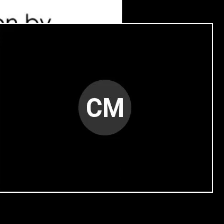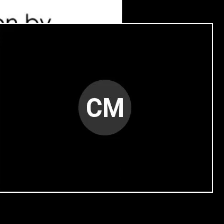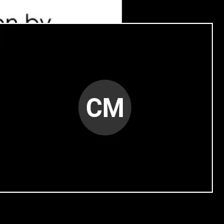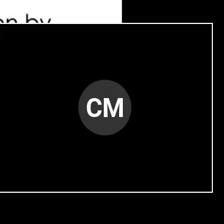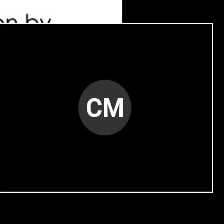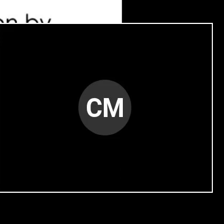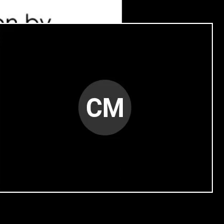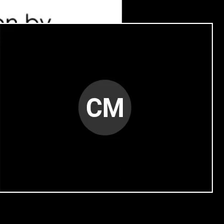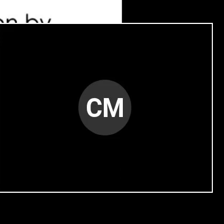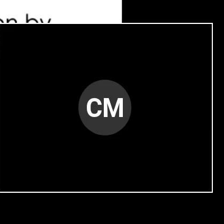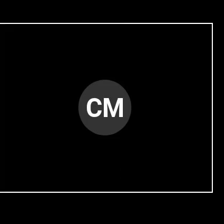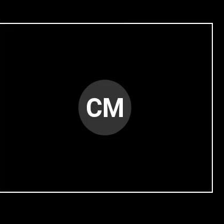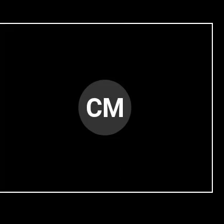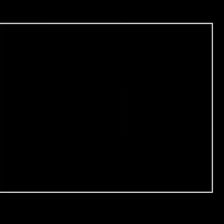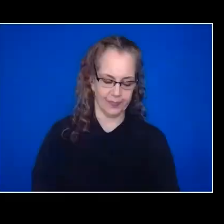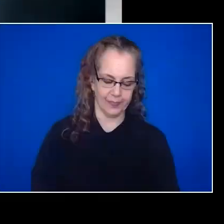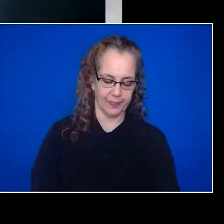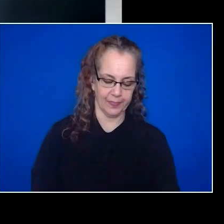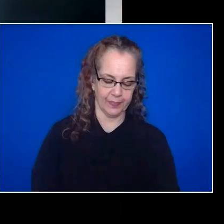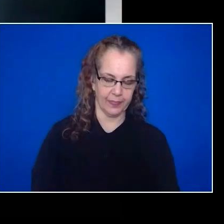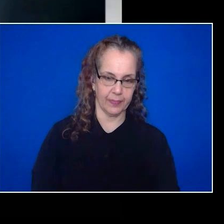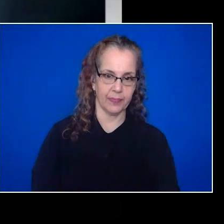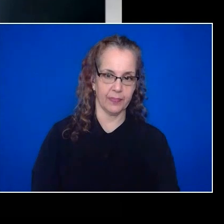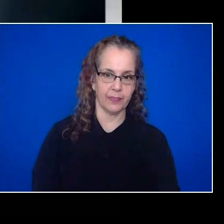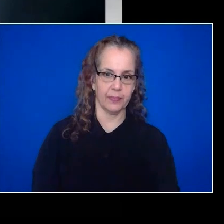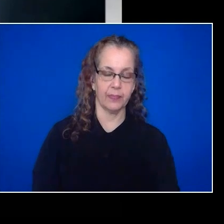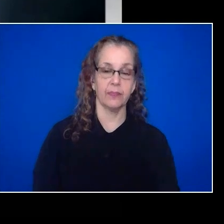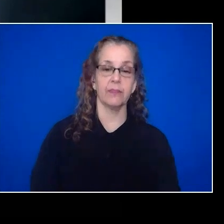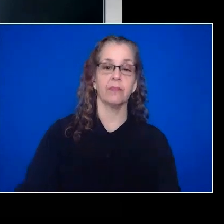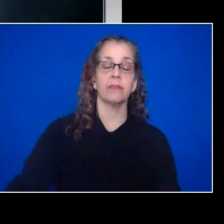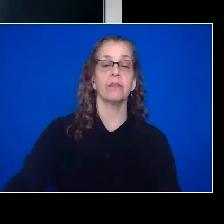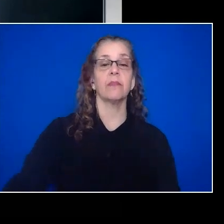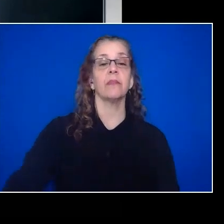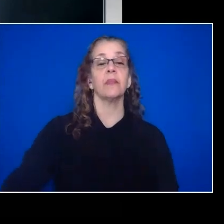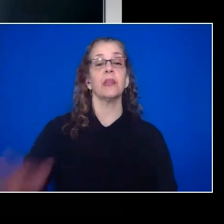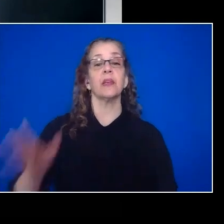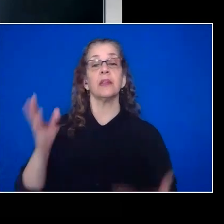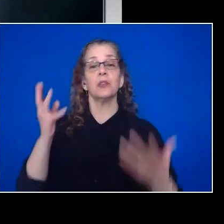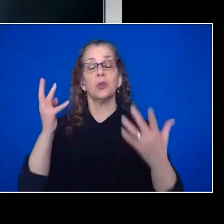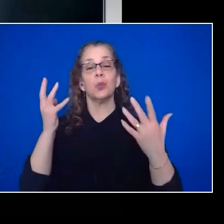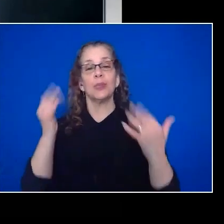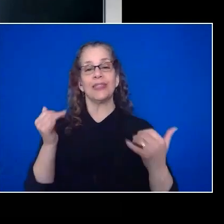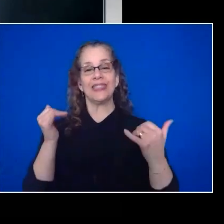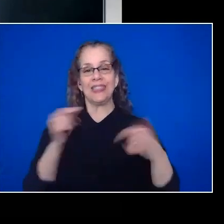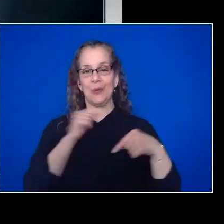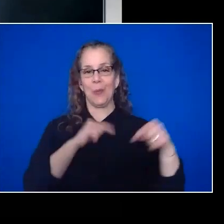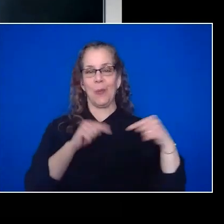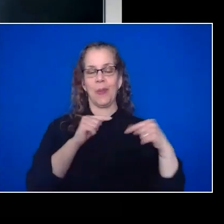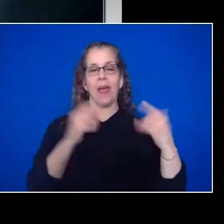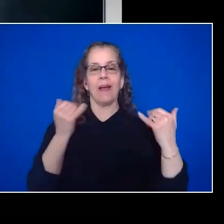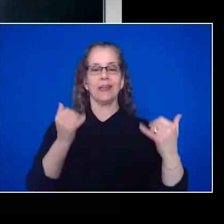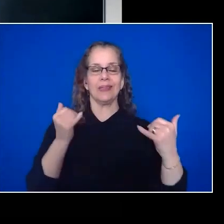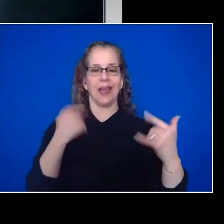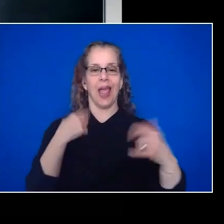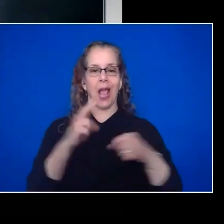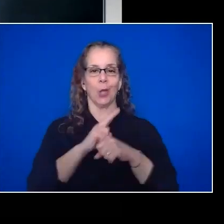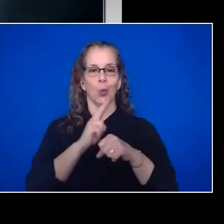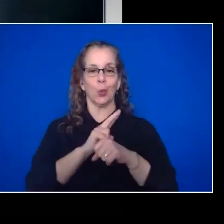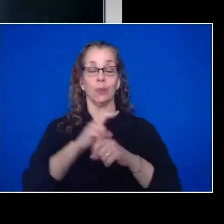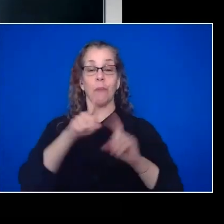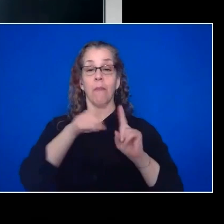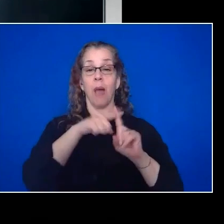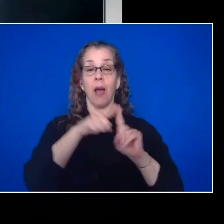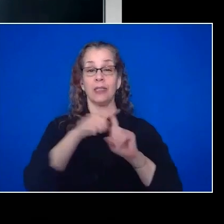to not hospitalize as much as you can. So today we're talking about using positive behavioral technology in